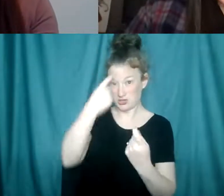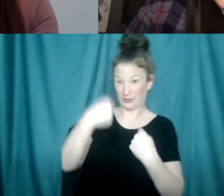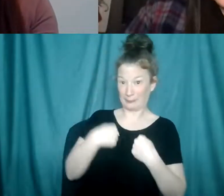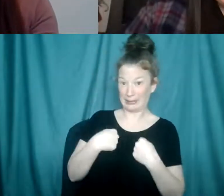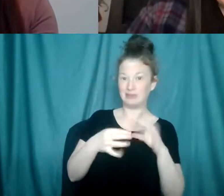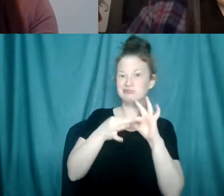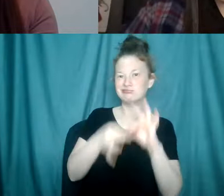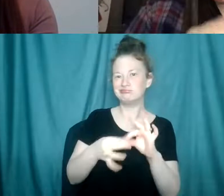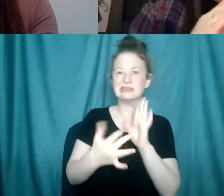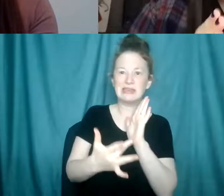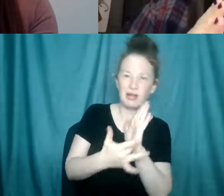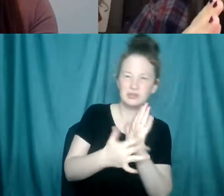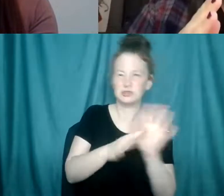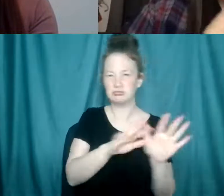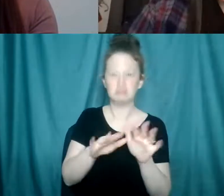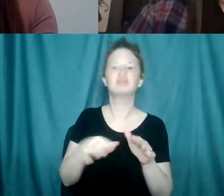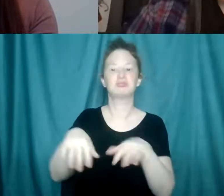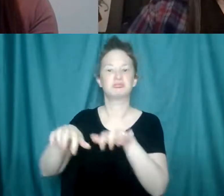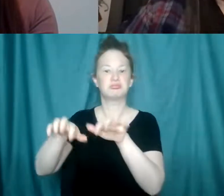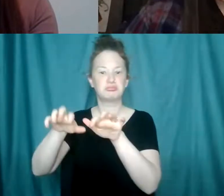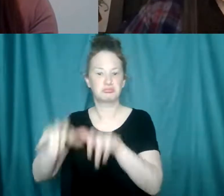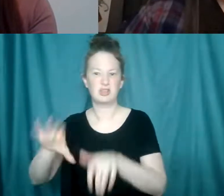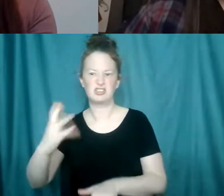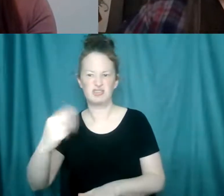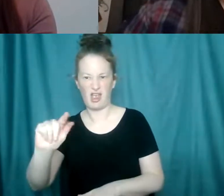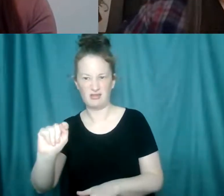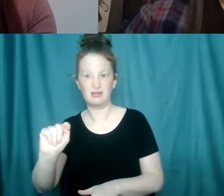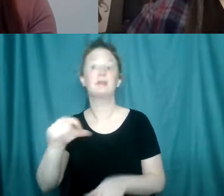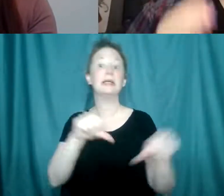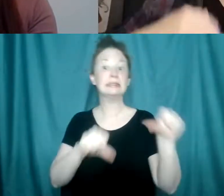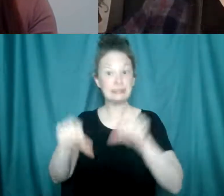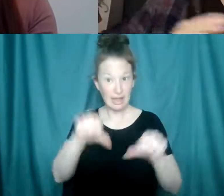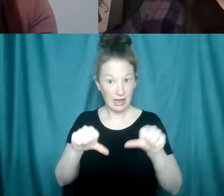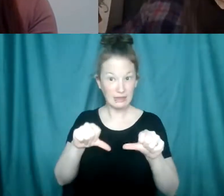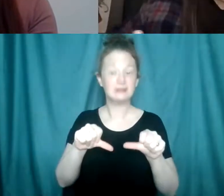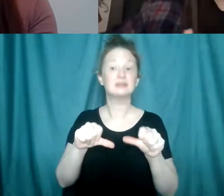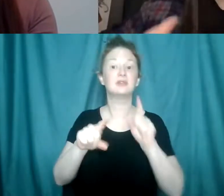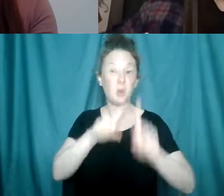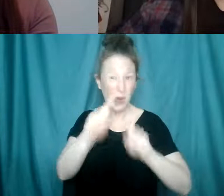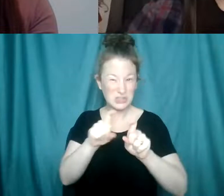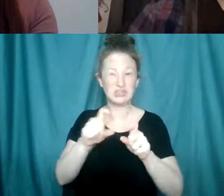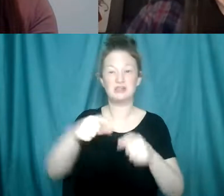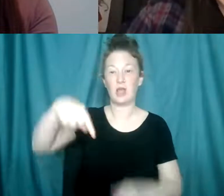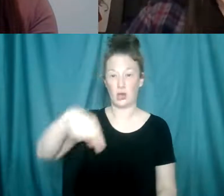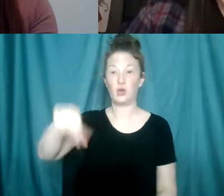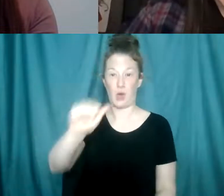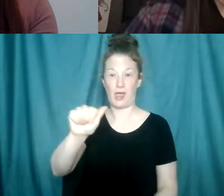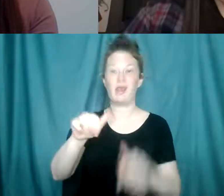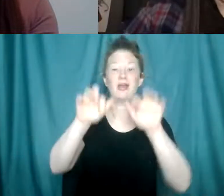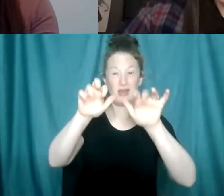those in the chat. But if there are questions for the scientists, please put them in the Q&A and we'll get through as many as we possibly